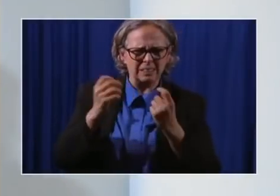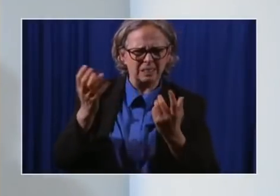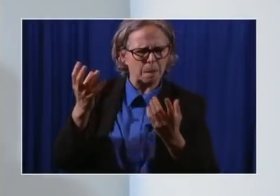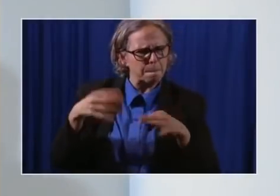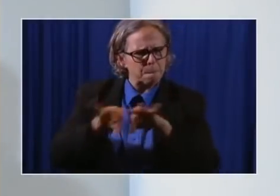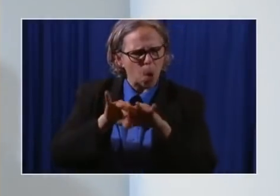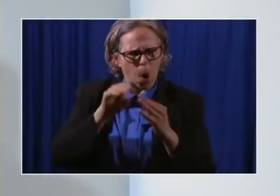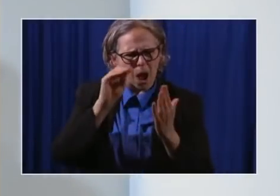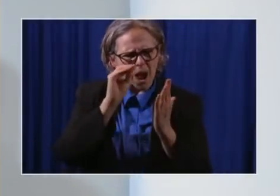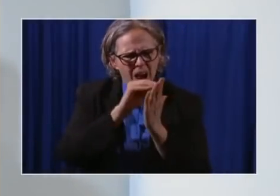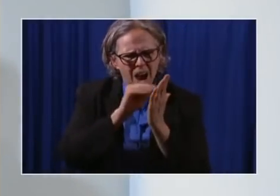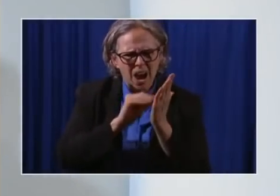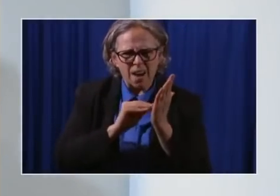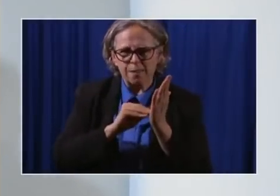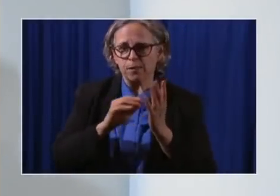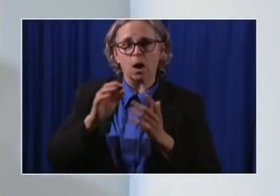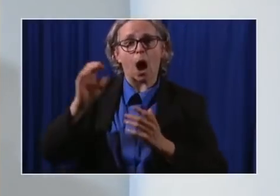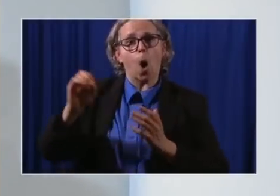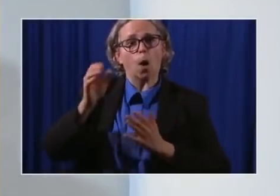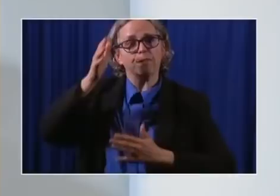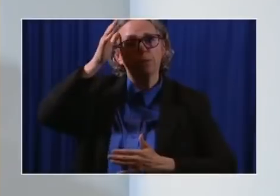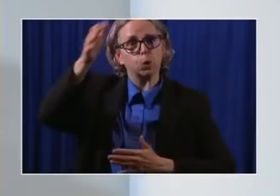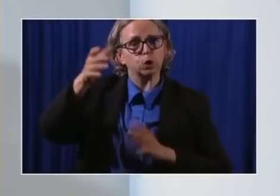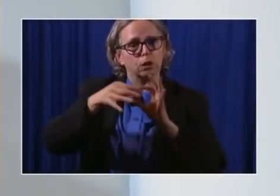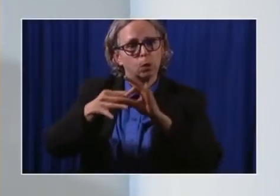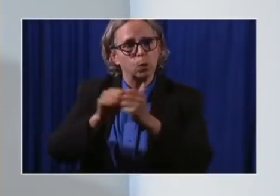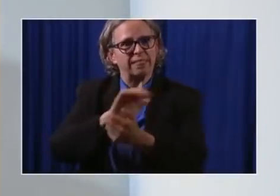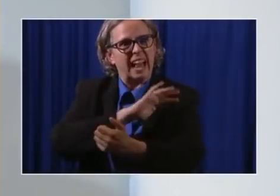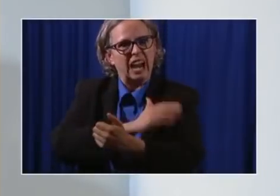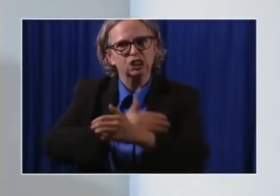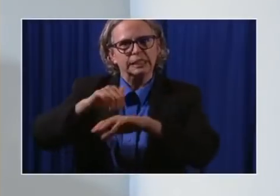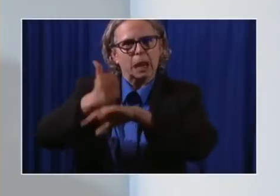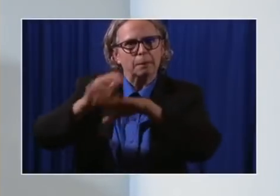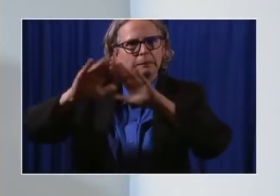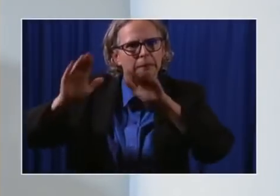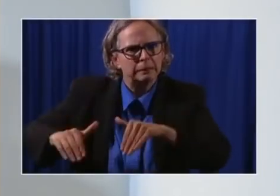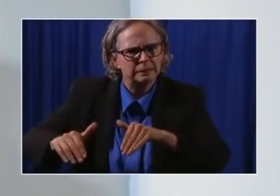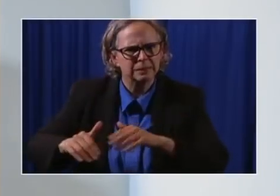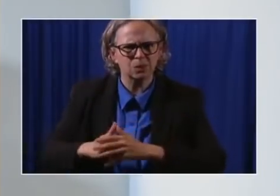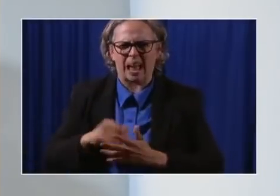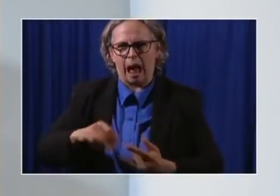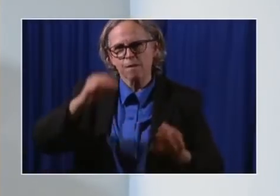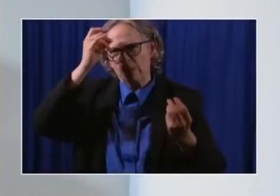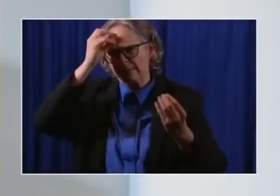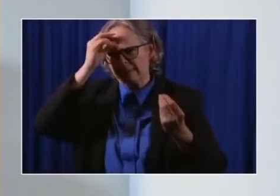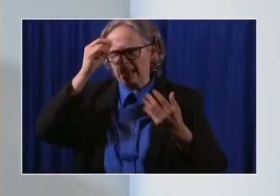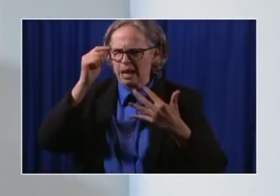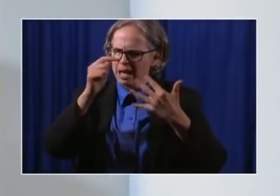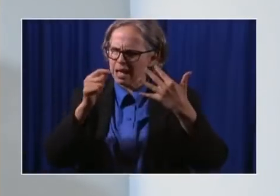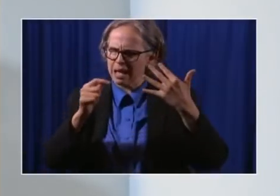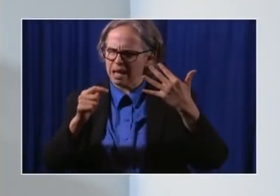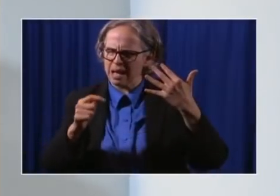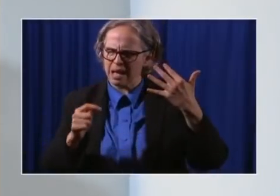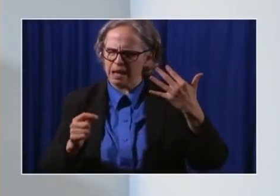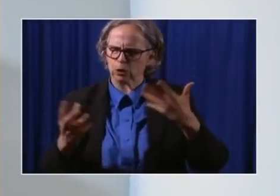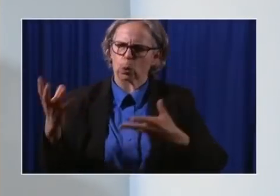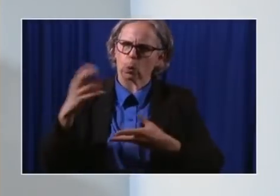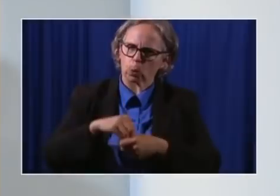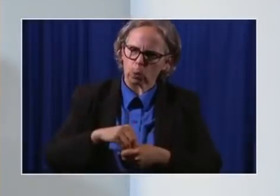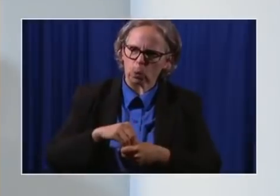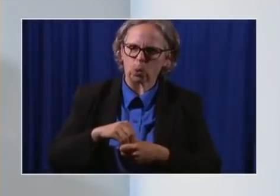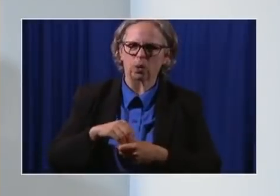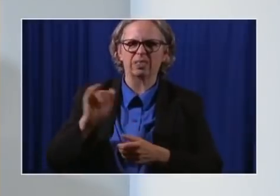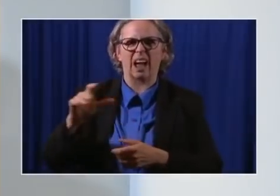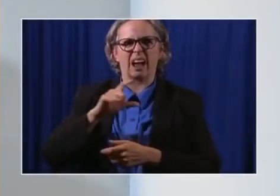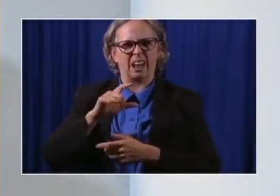energy system. And those have to be thoughtfully considered, and that has to be considered first through the eyes